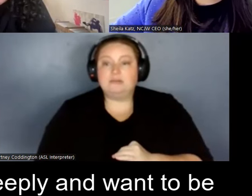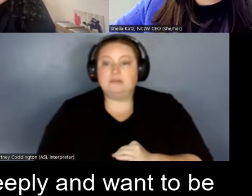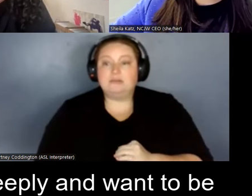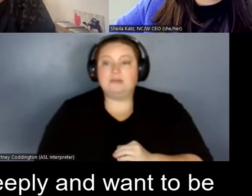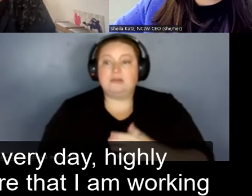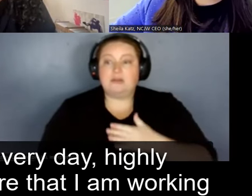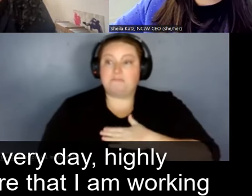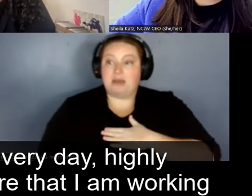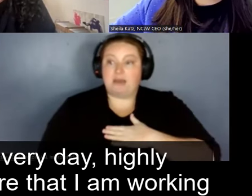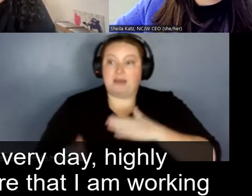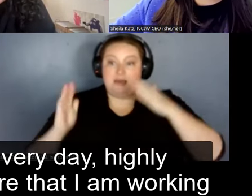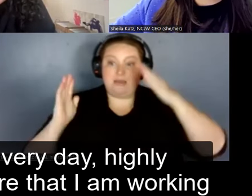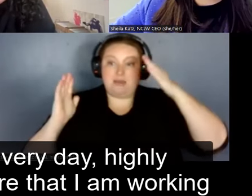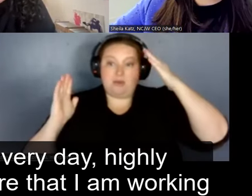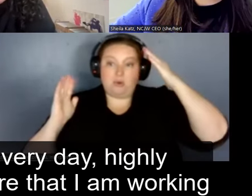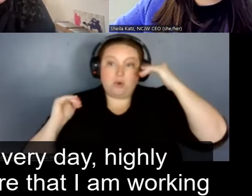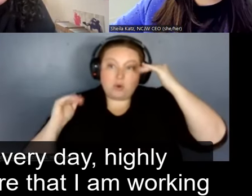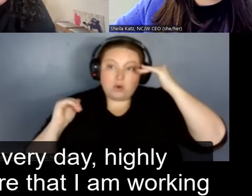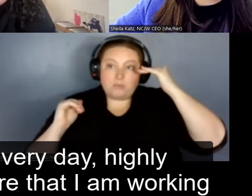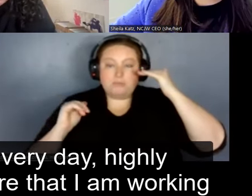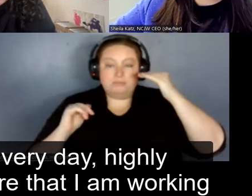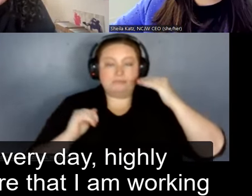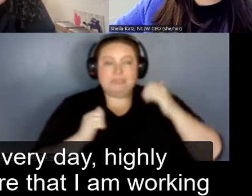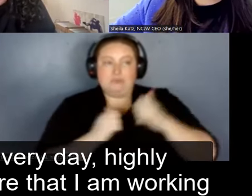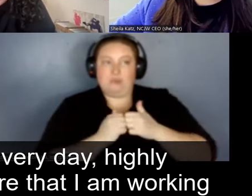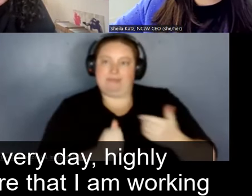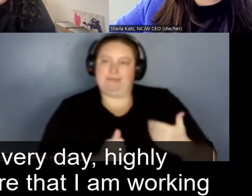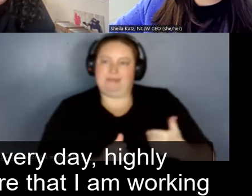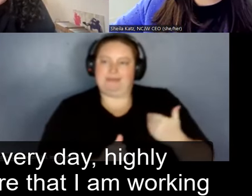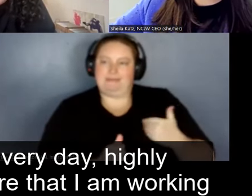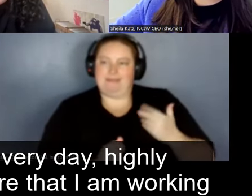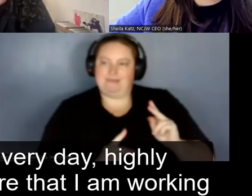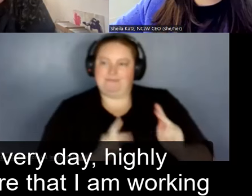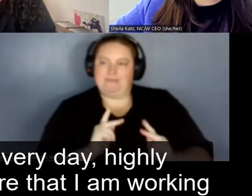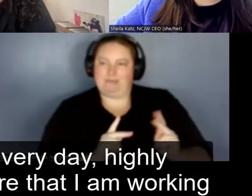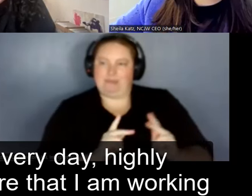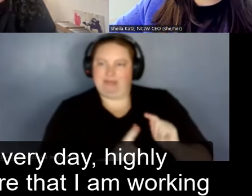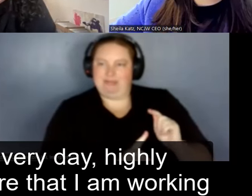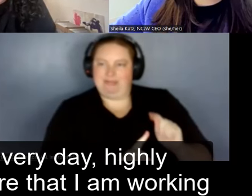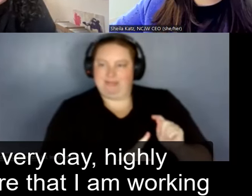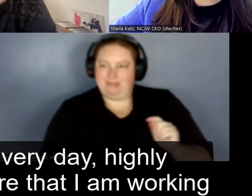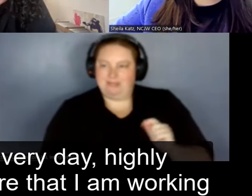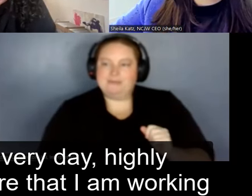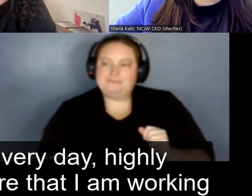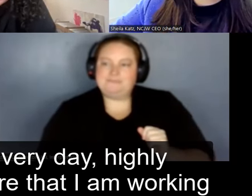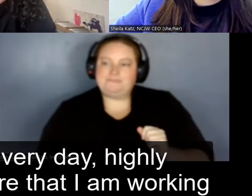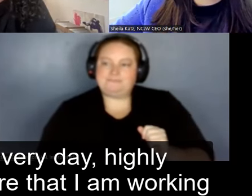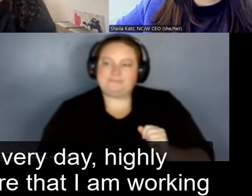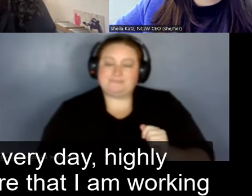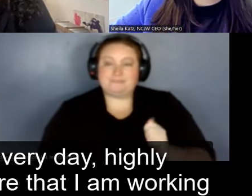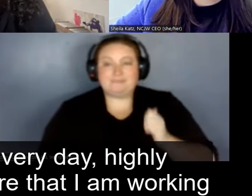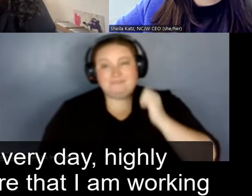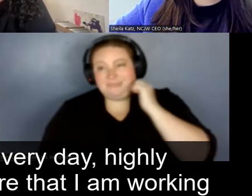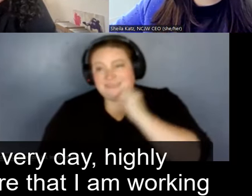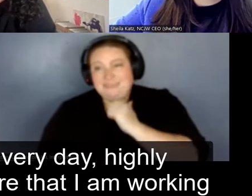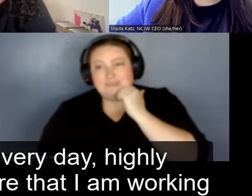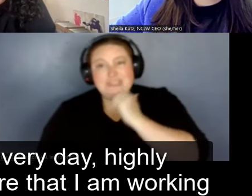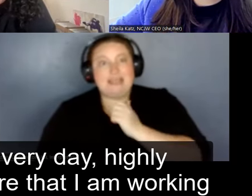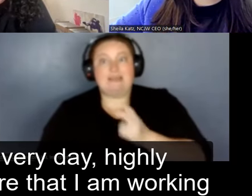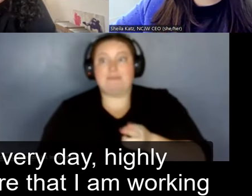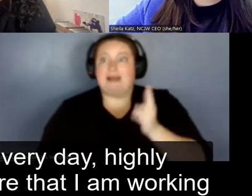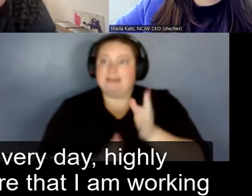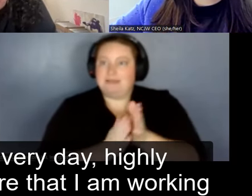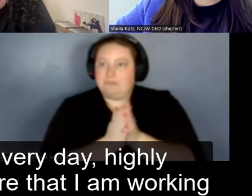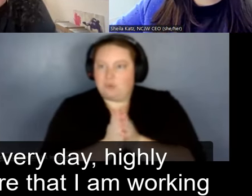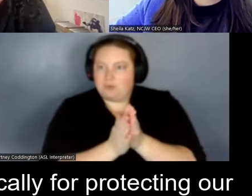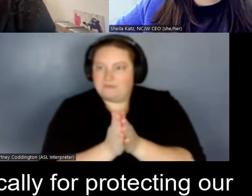rooted in our young people. I am every day highly motivated to make sure that